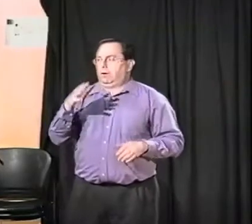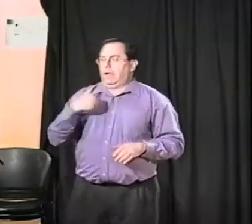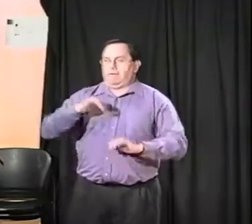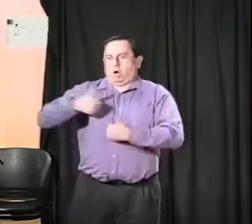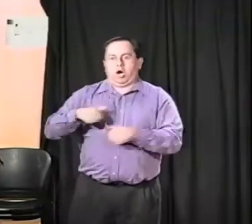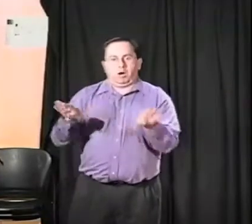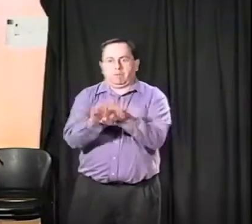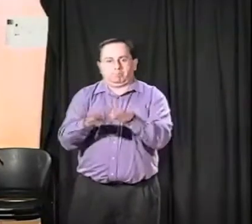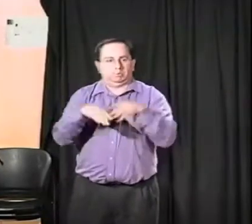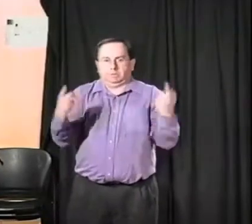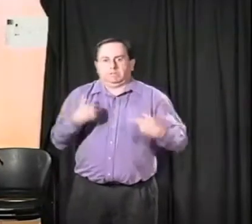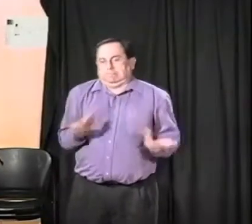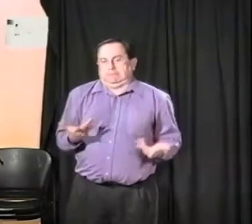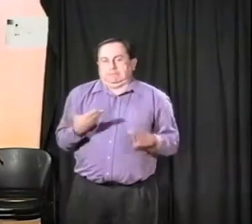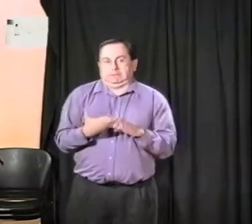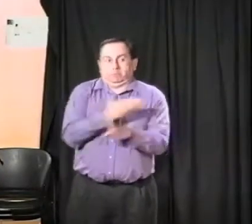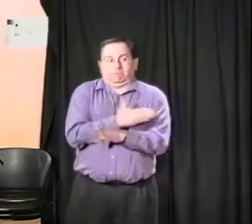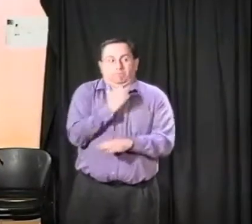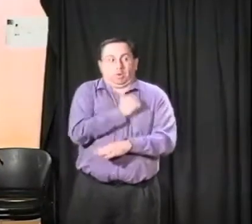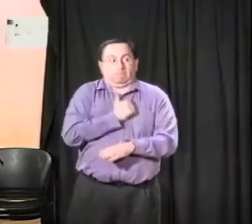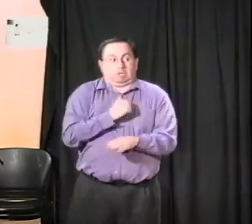So my apologies in advance.